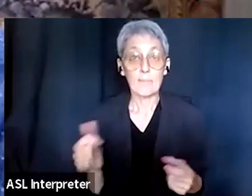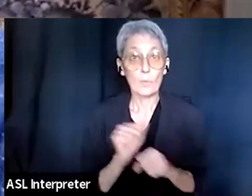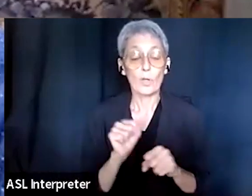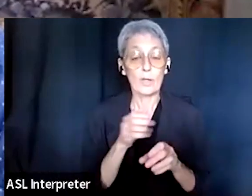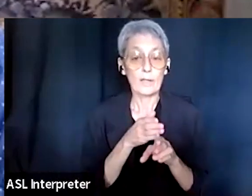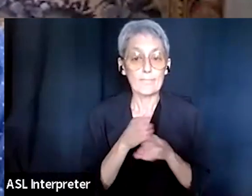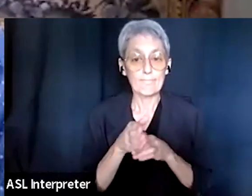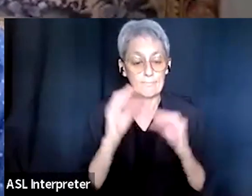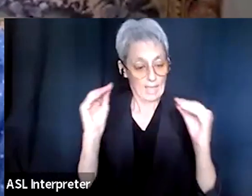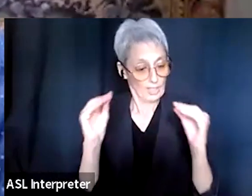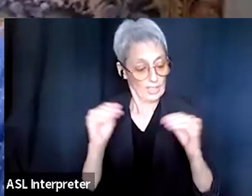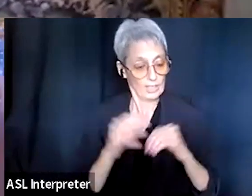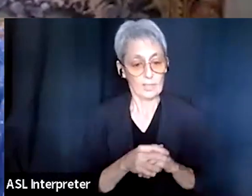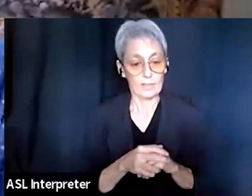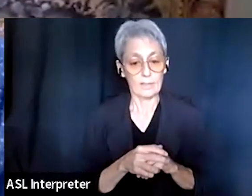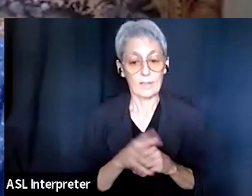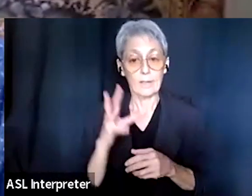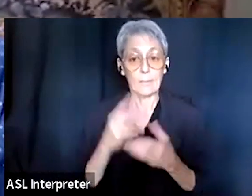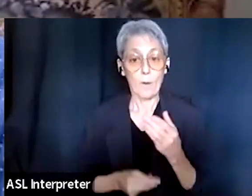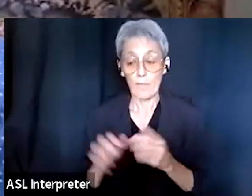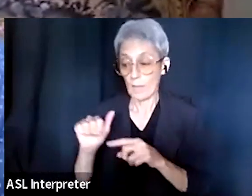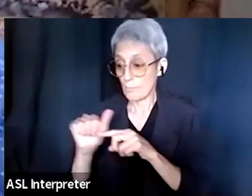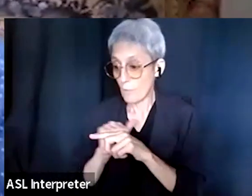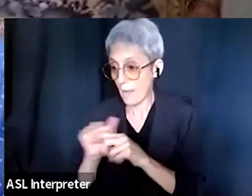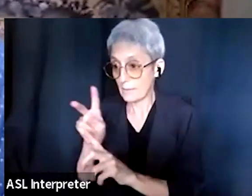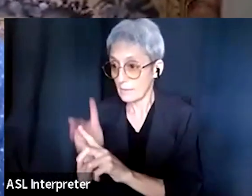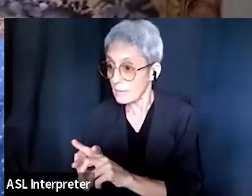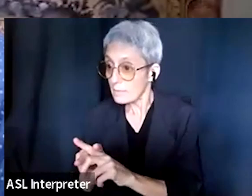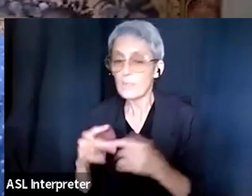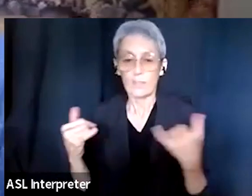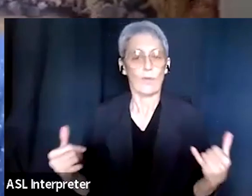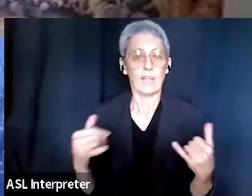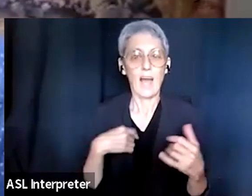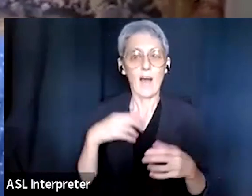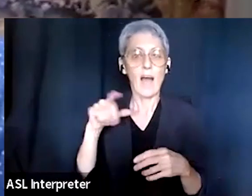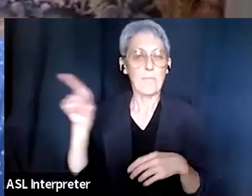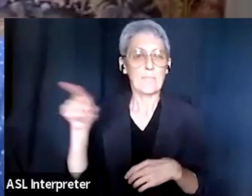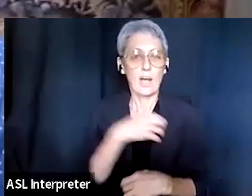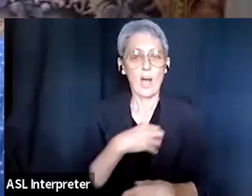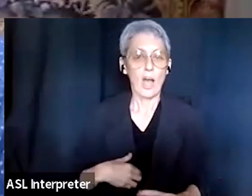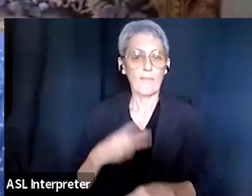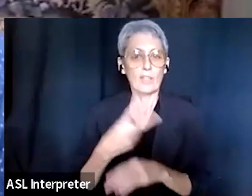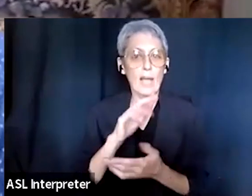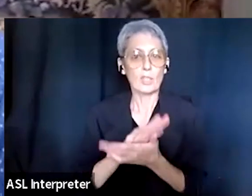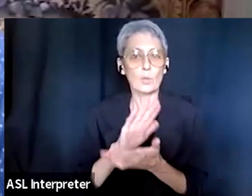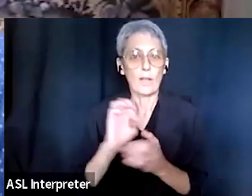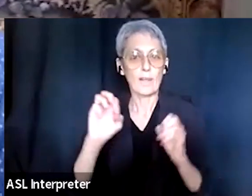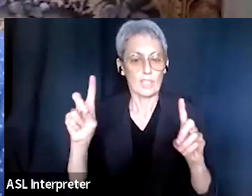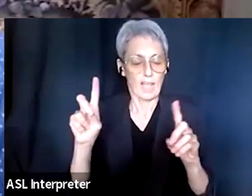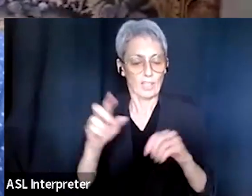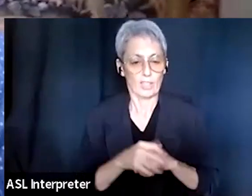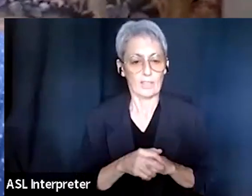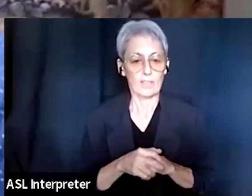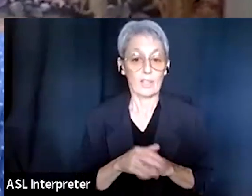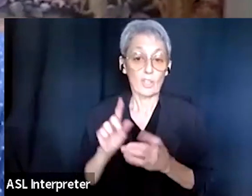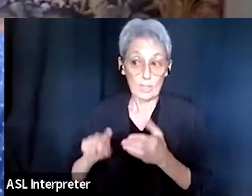a practice perspective. I'm currently at the Harvard Graduate School of Education, so from a research perspective, and also from a policy perspective.